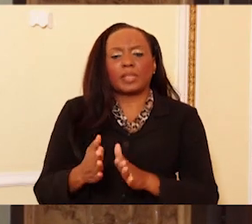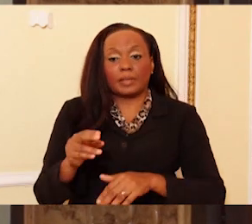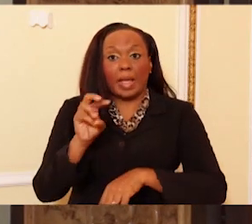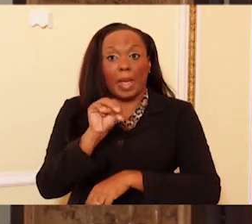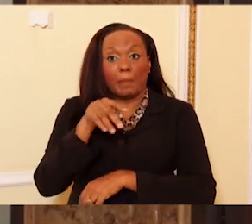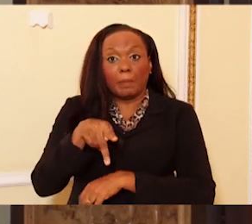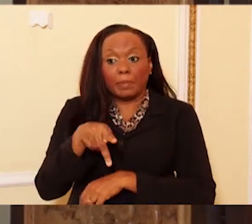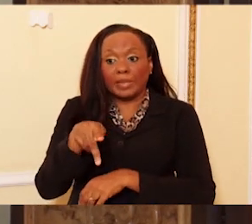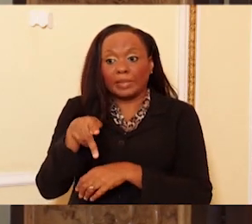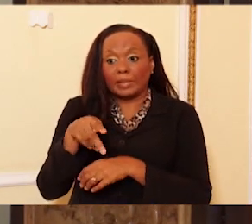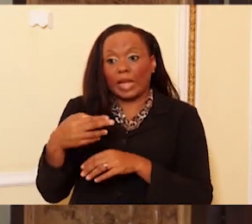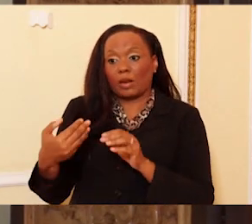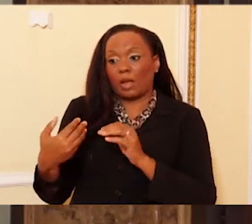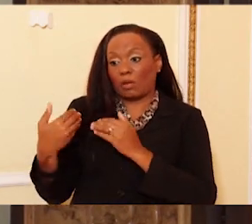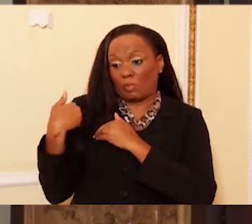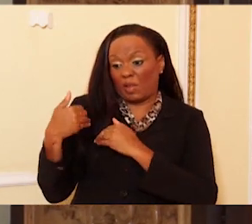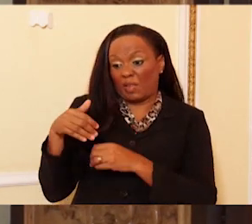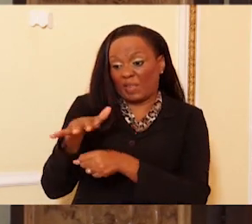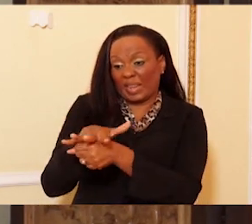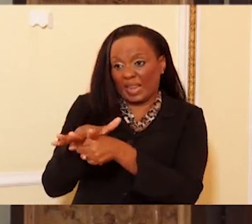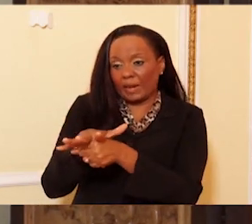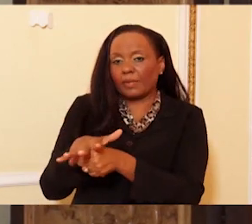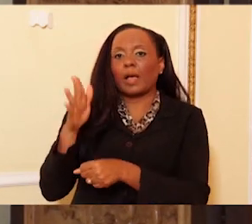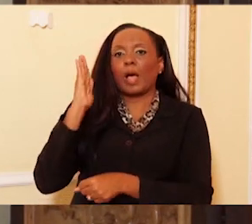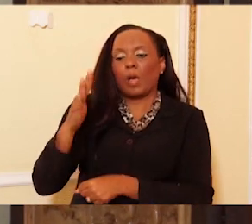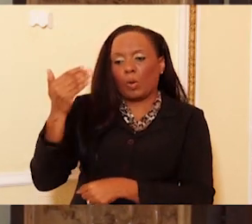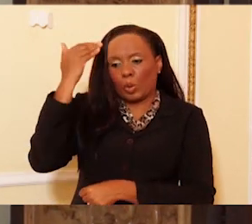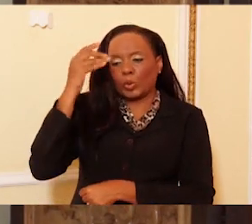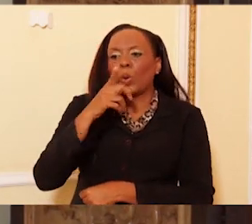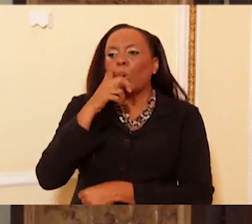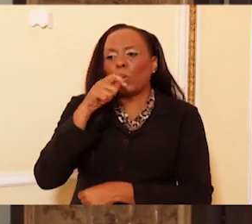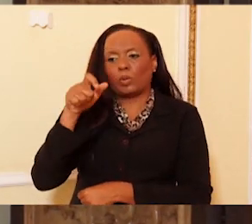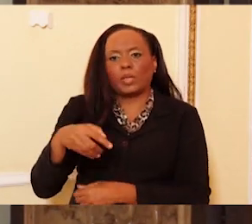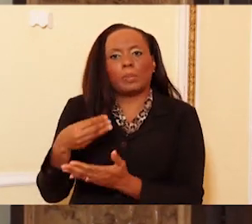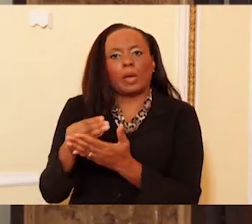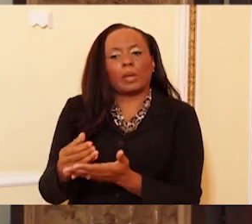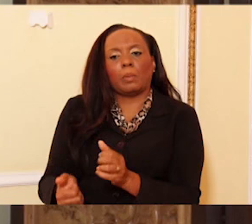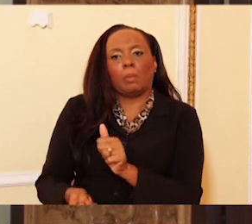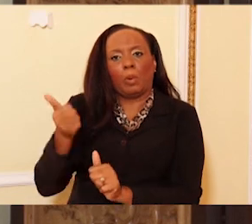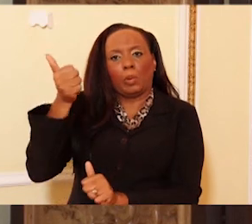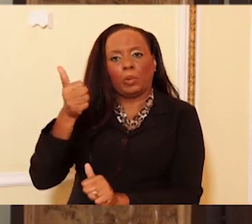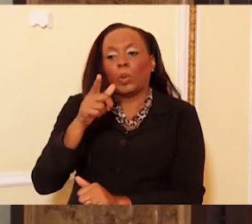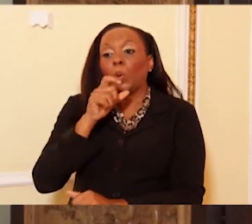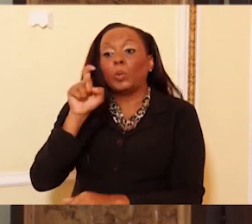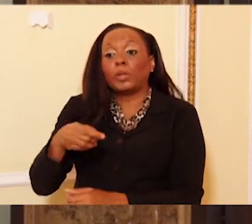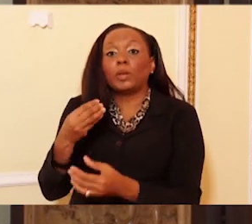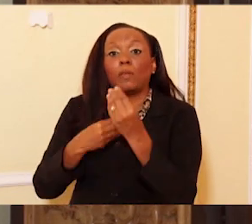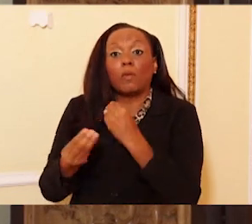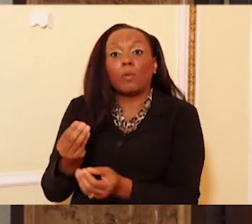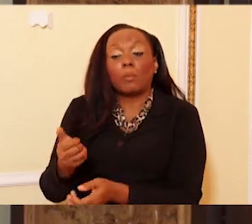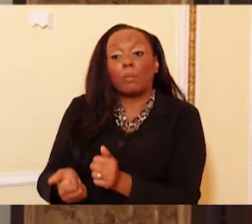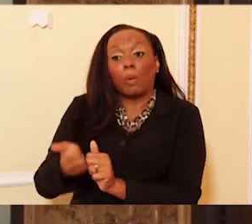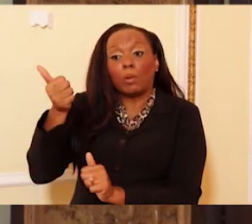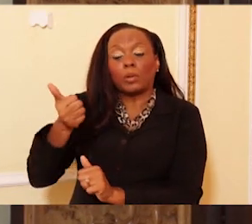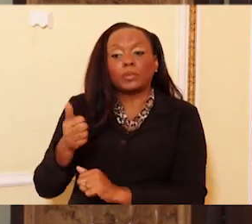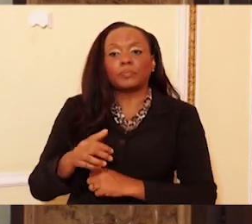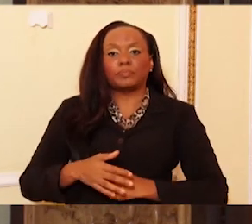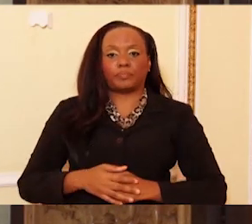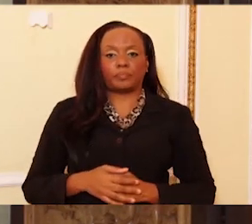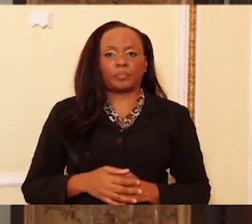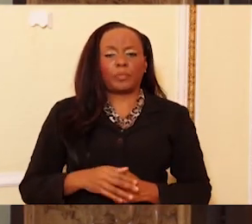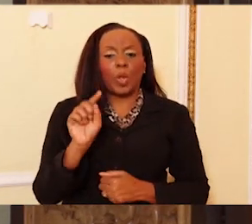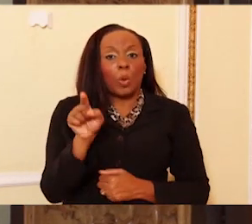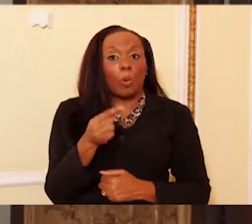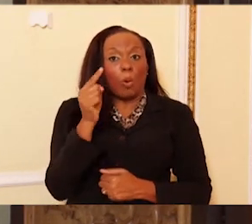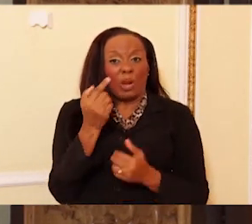people who are in greatest need, and not just those who shout loudest. The only restriction that we as a children's